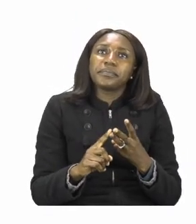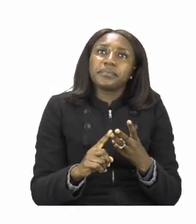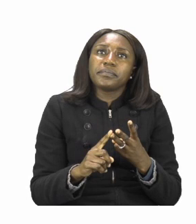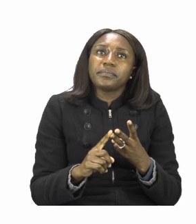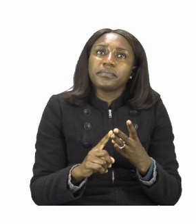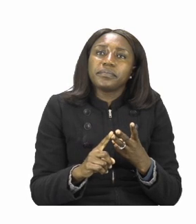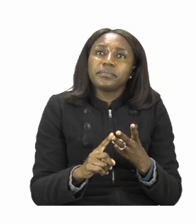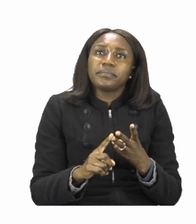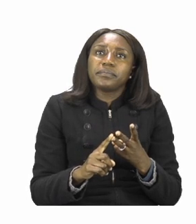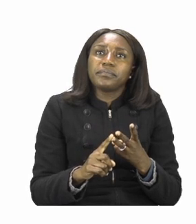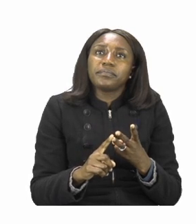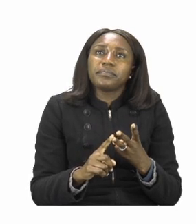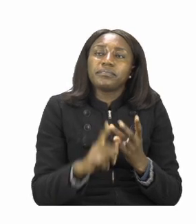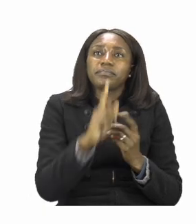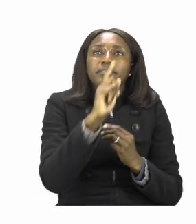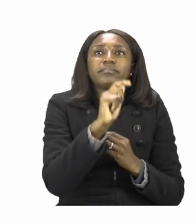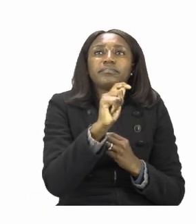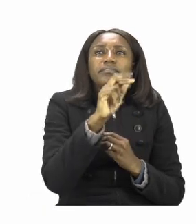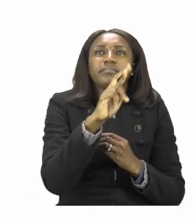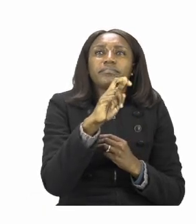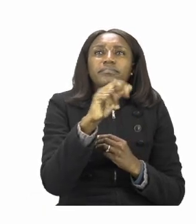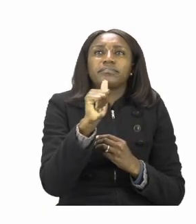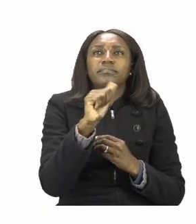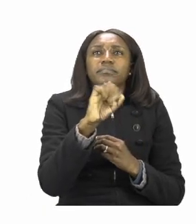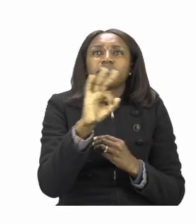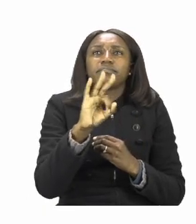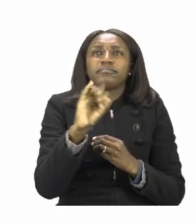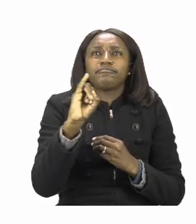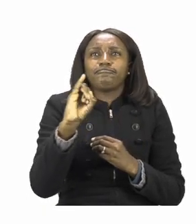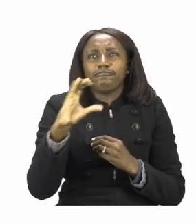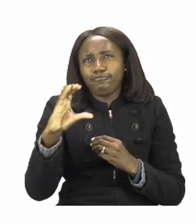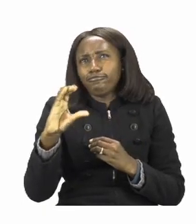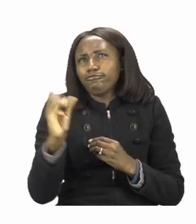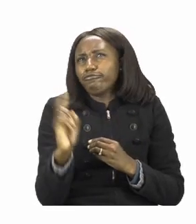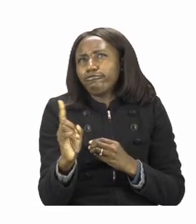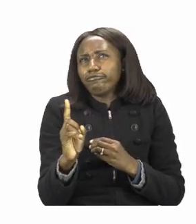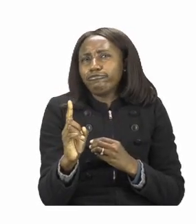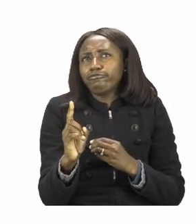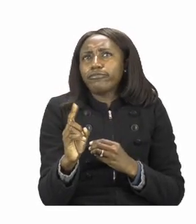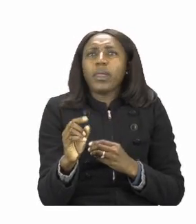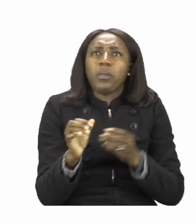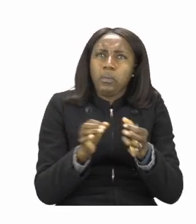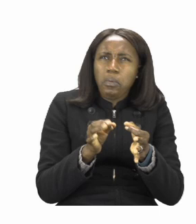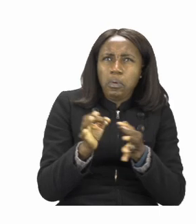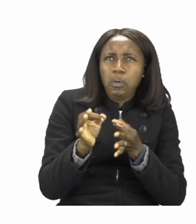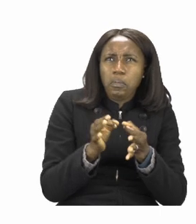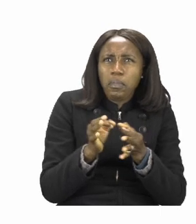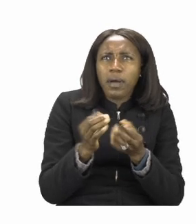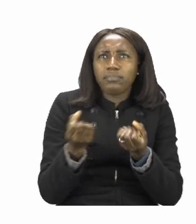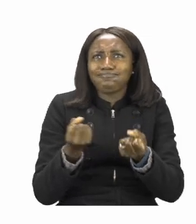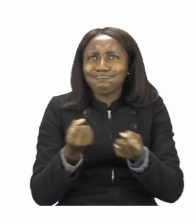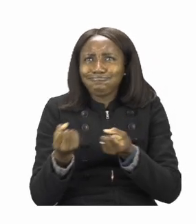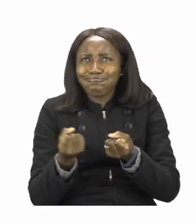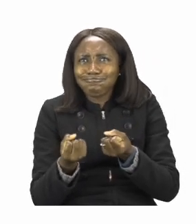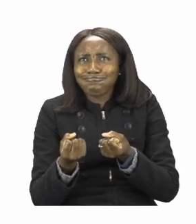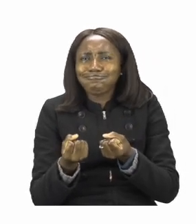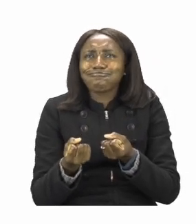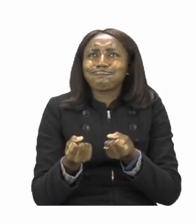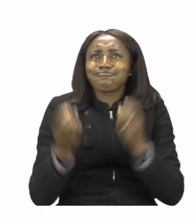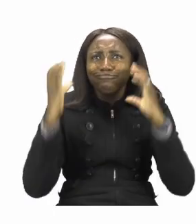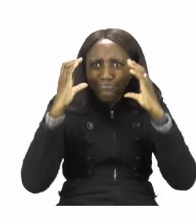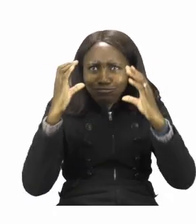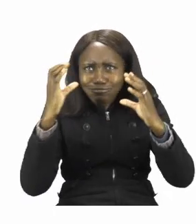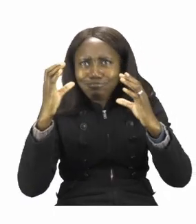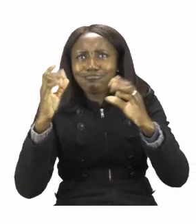explain to you is the word traffic. Now, traffic describes how cars and vehicles and everything